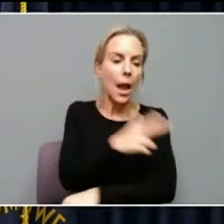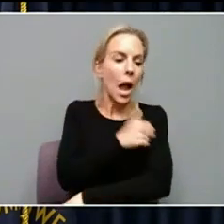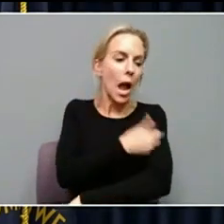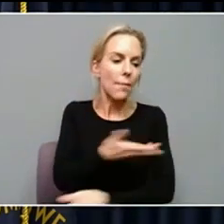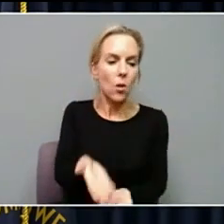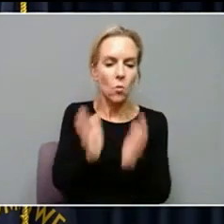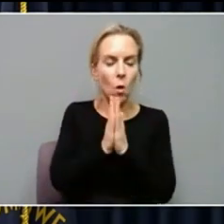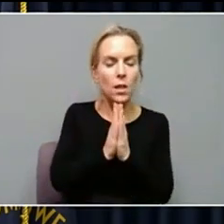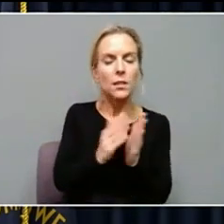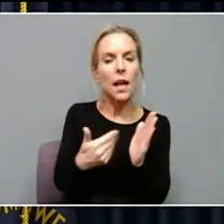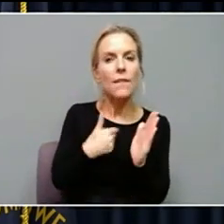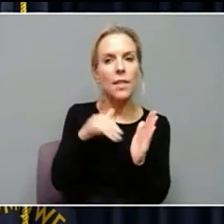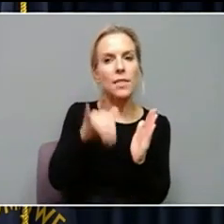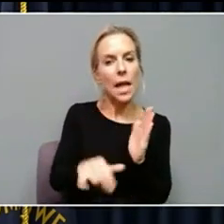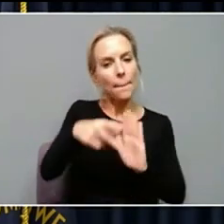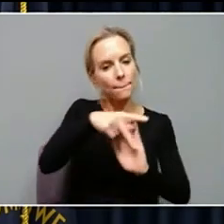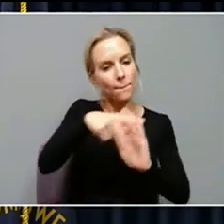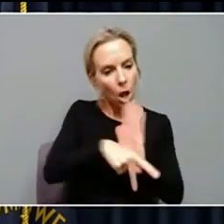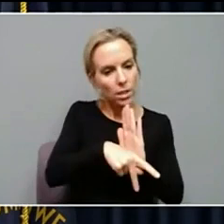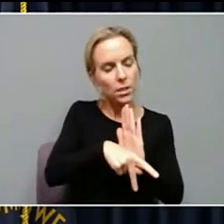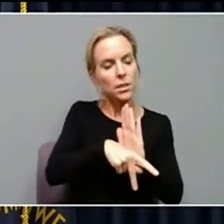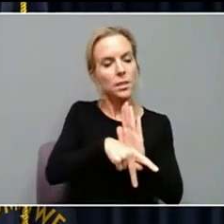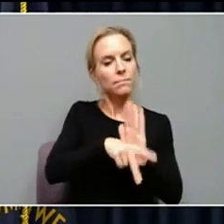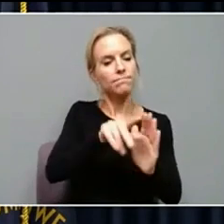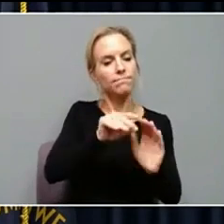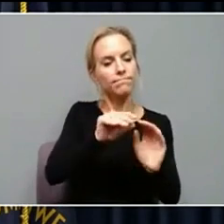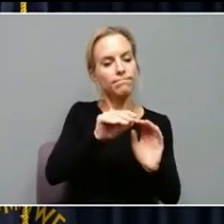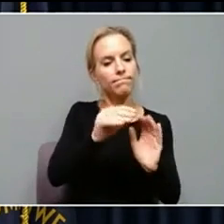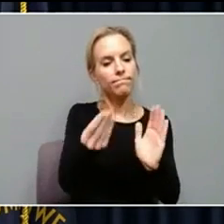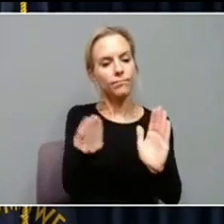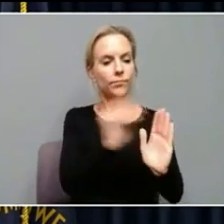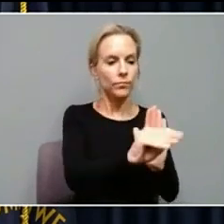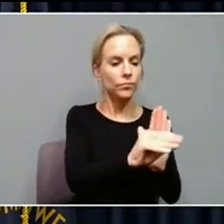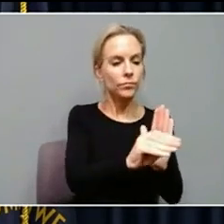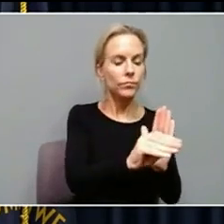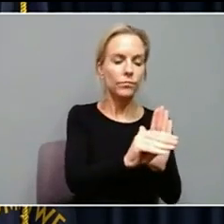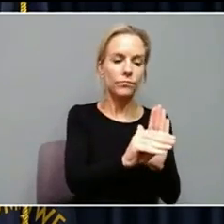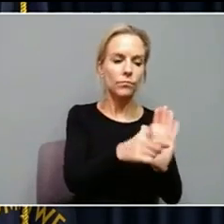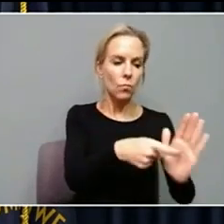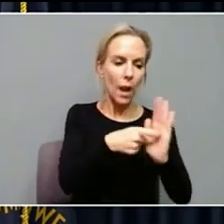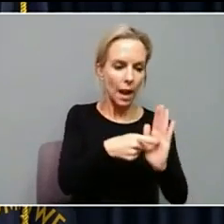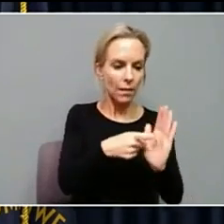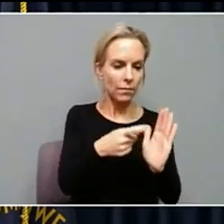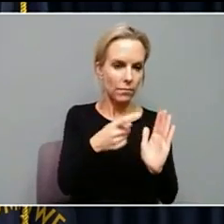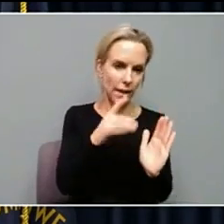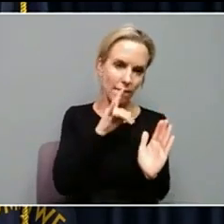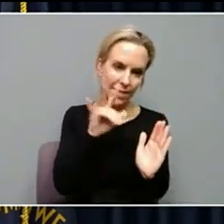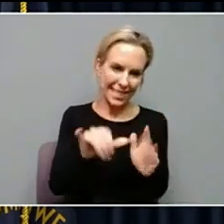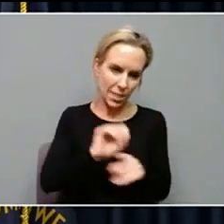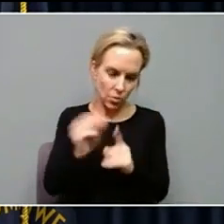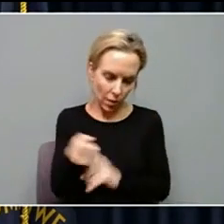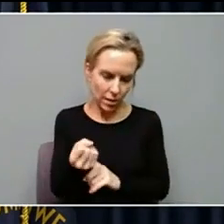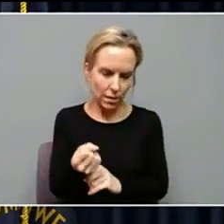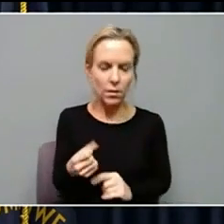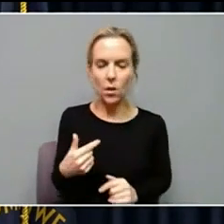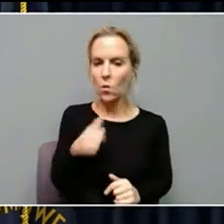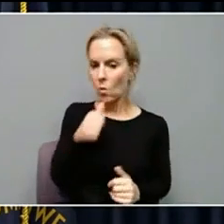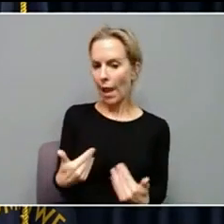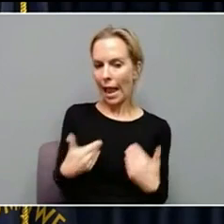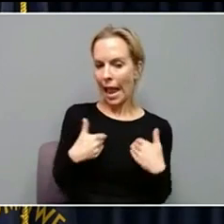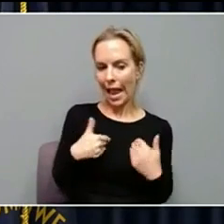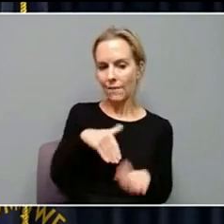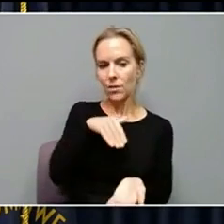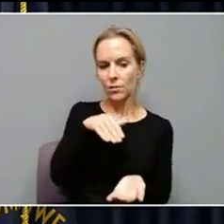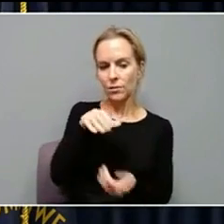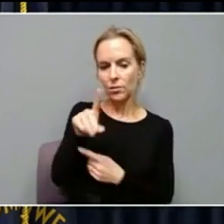that policy put in place for their hospital, if that's the case? So, Melissa, we don't have Dr. Stack today,